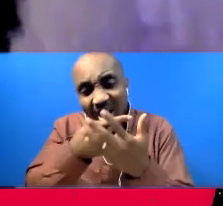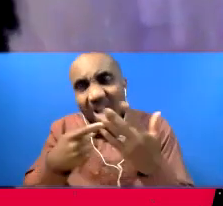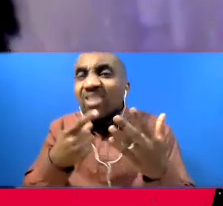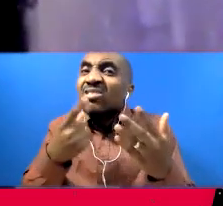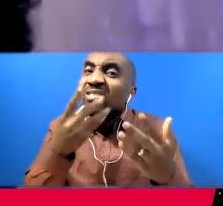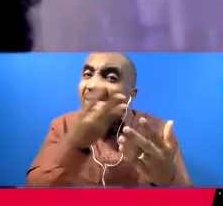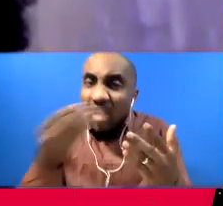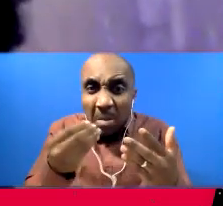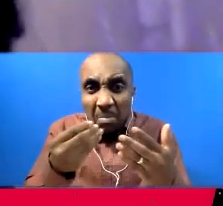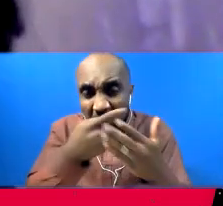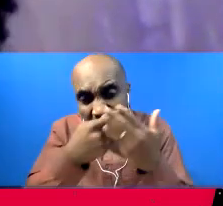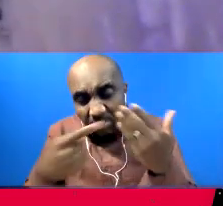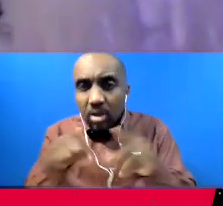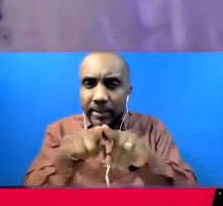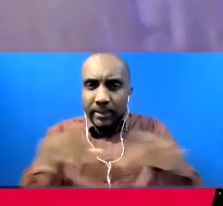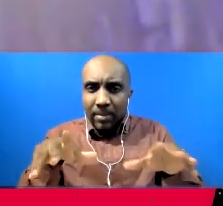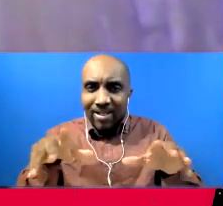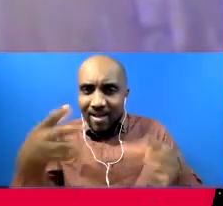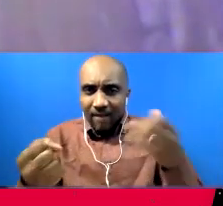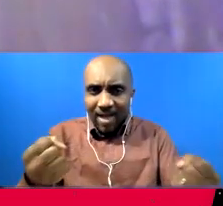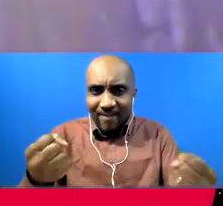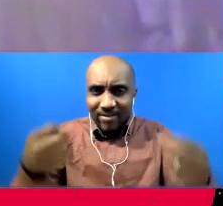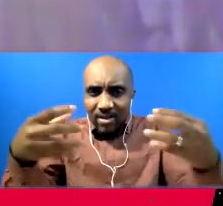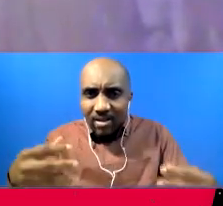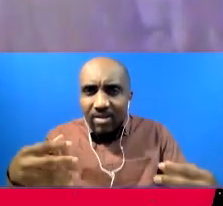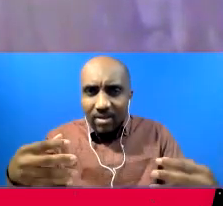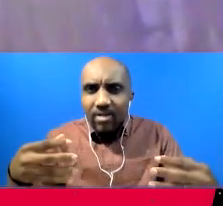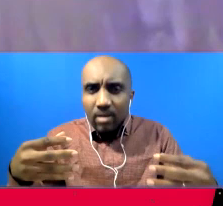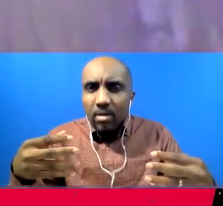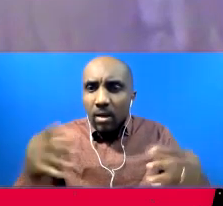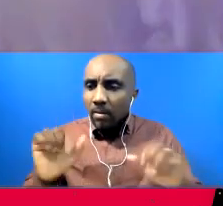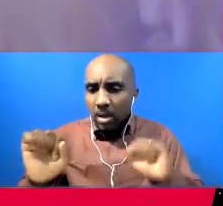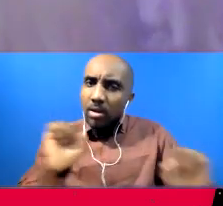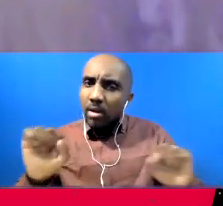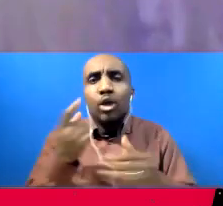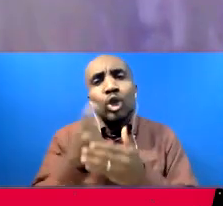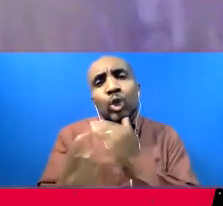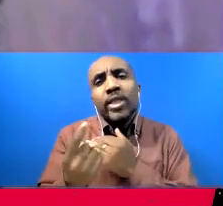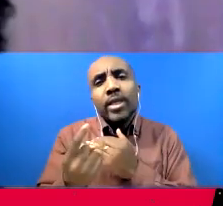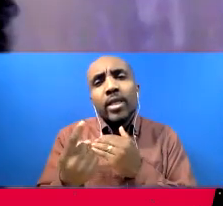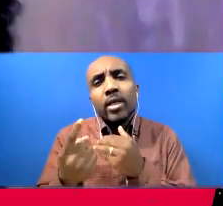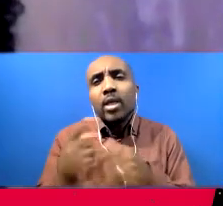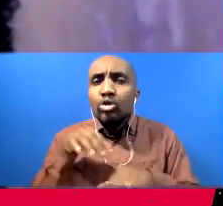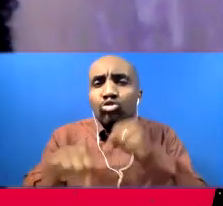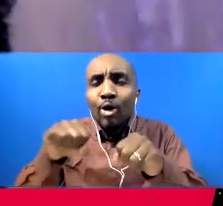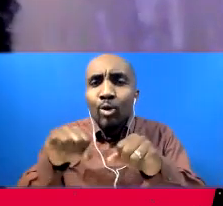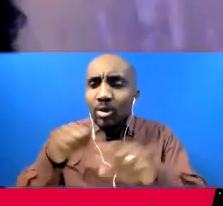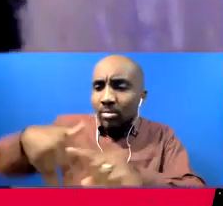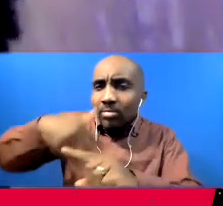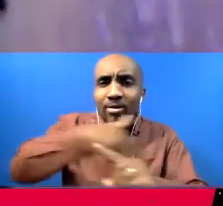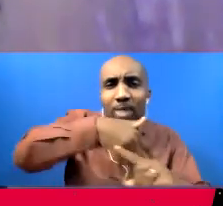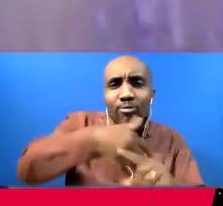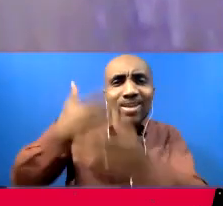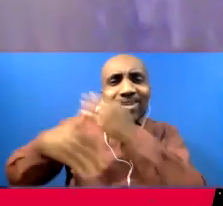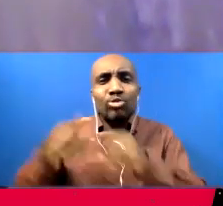of what we share. And of course, it's important to respect the uniqueness of our struggles and our varied histories, but there's